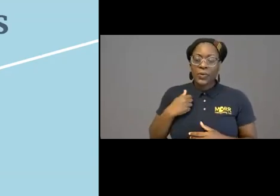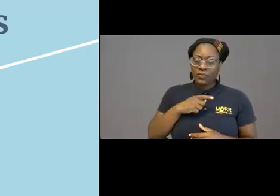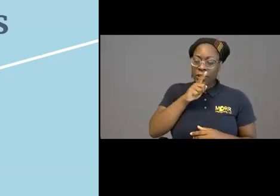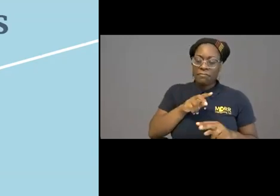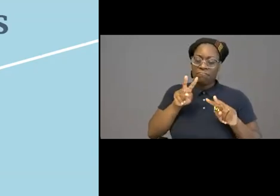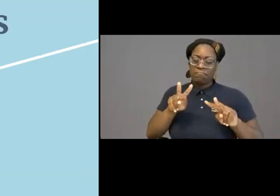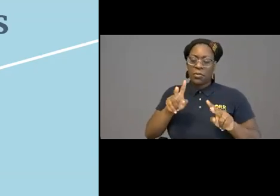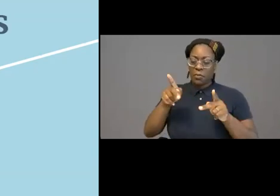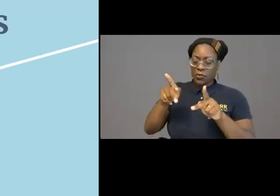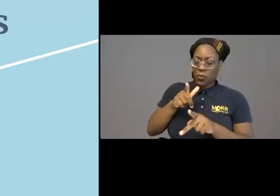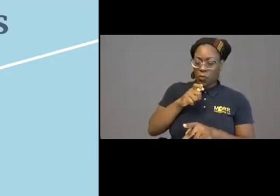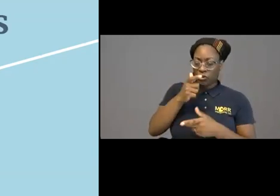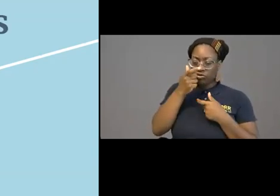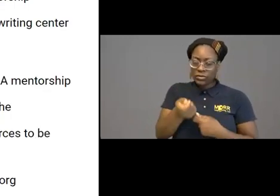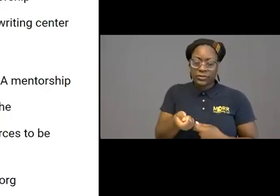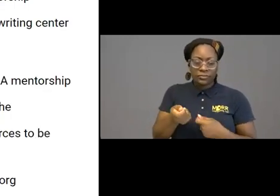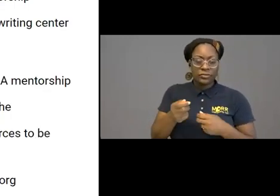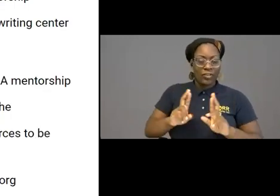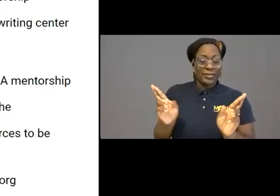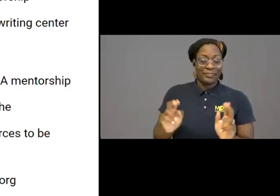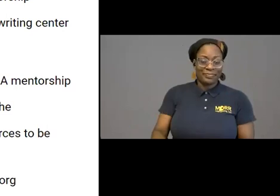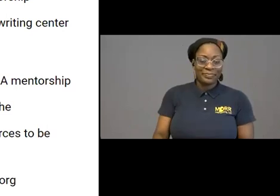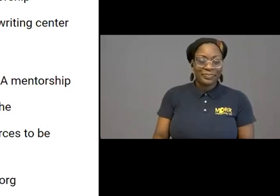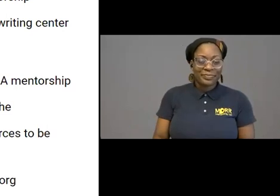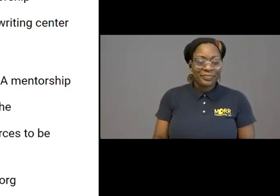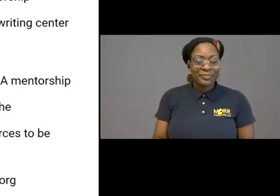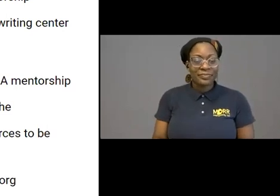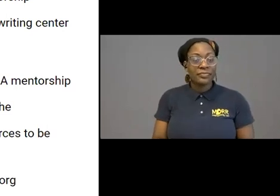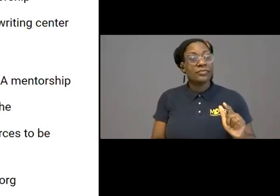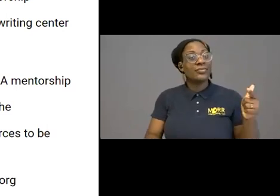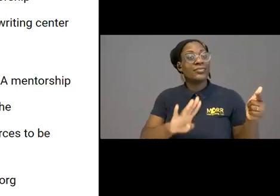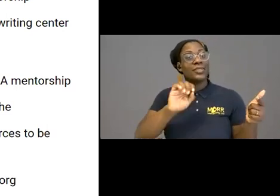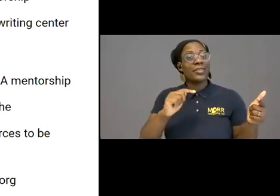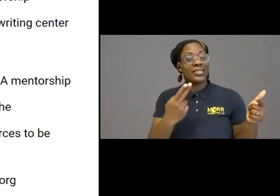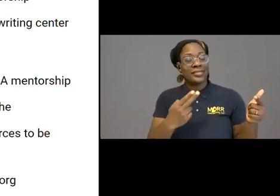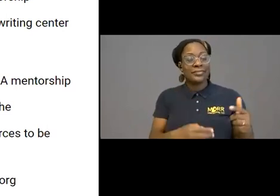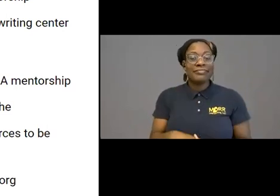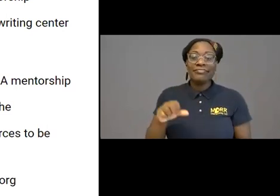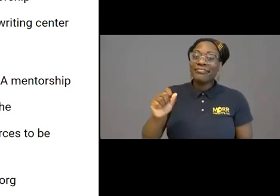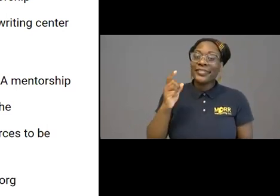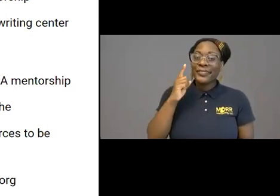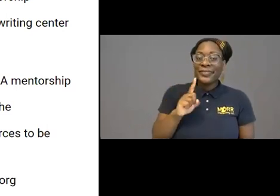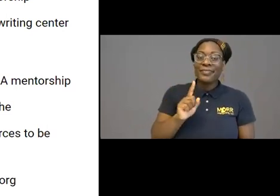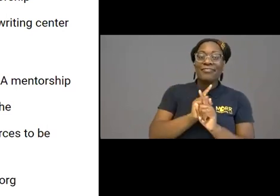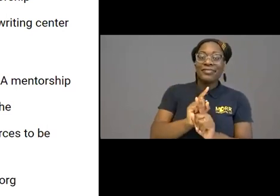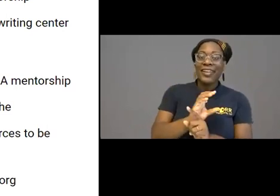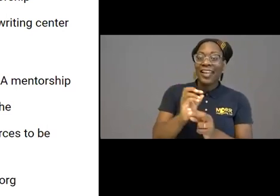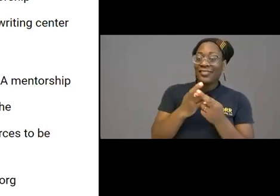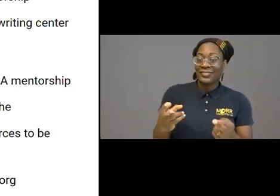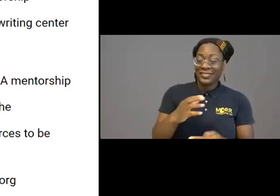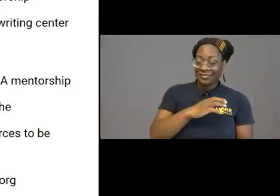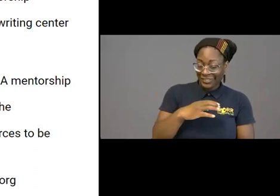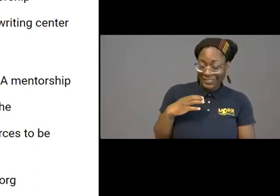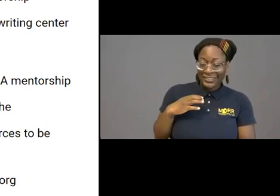Yeah, thank you so much, Megan. So this year, the Mentoring and Resources Committee has been focused on 2 initiatives,